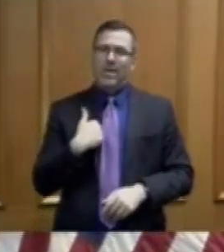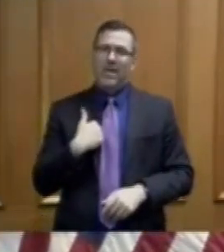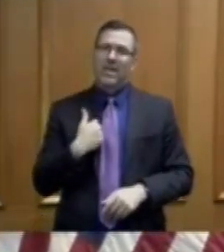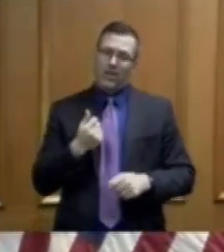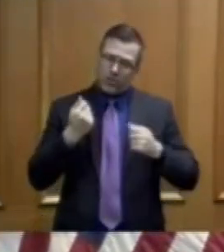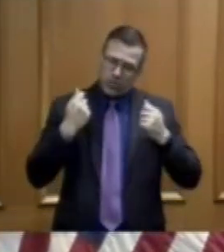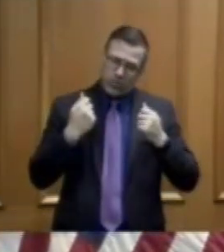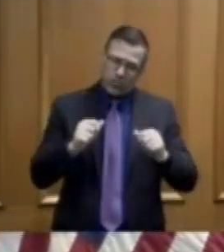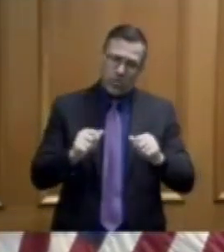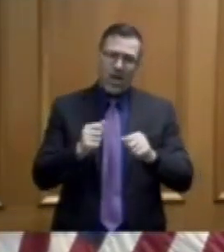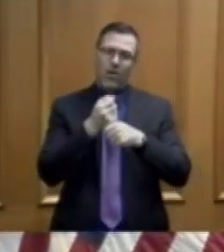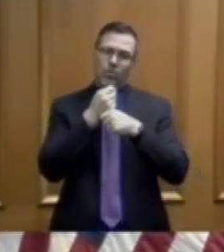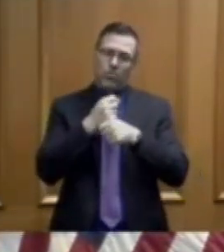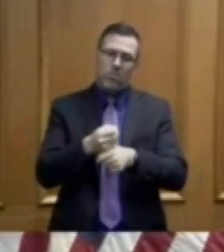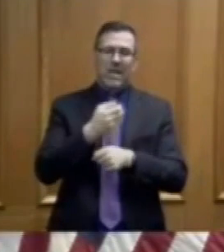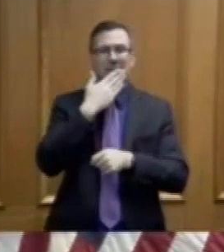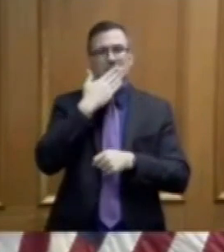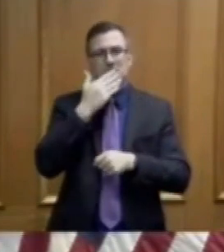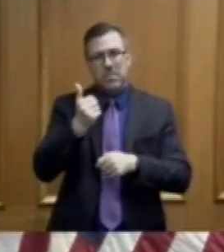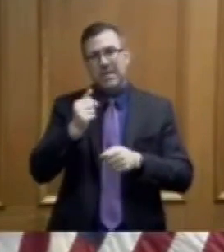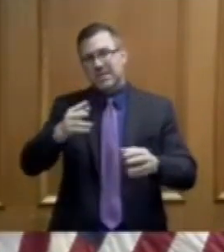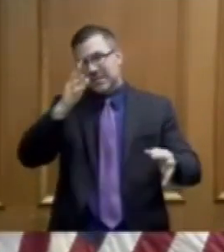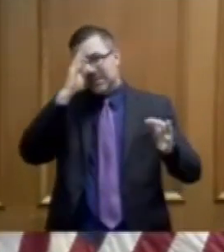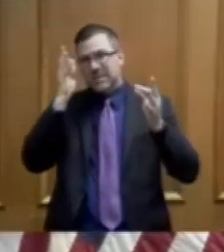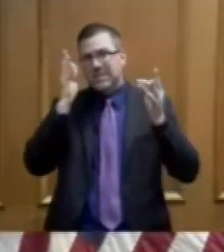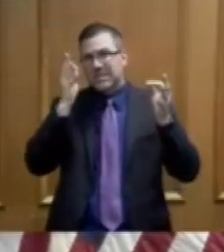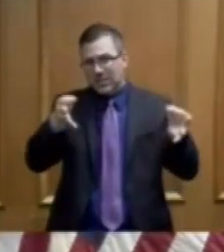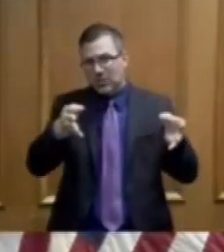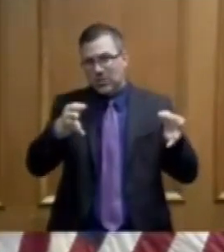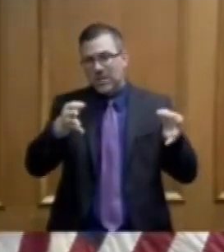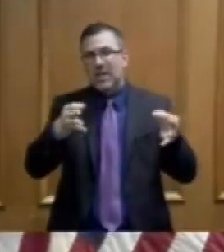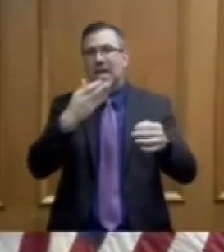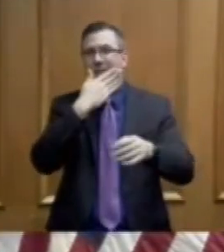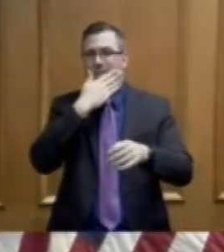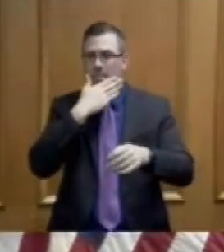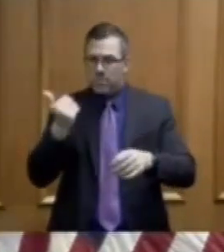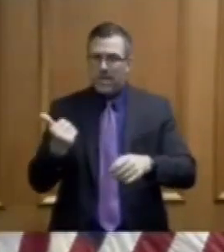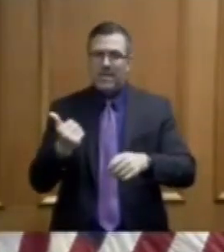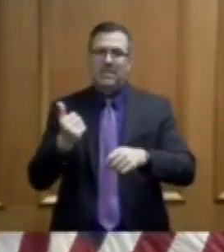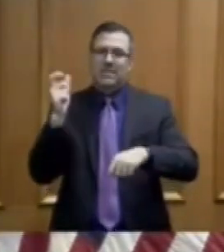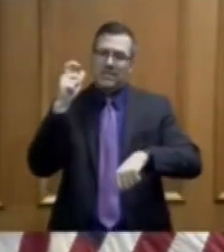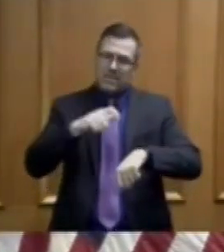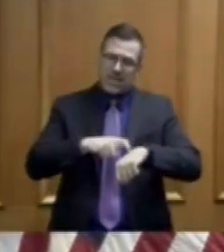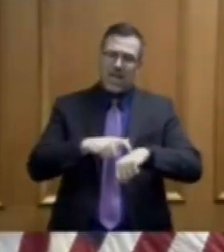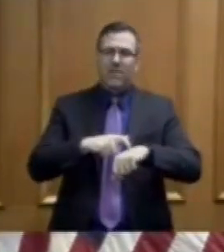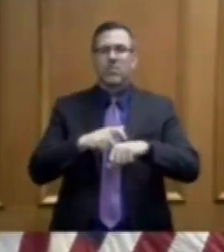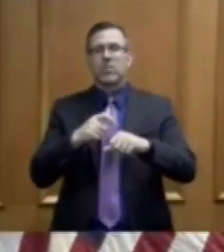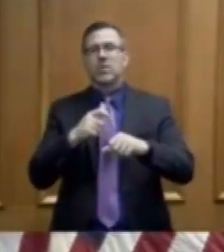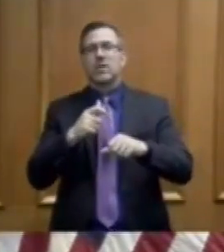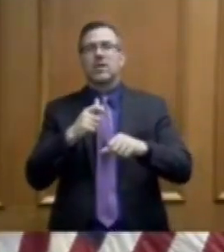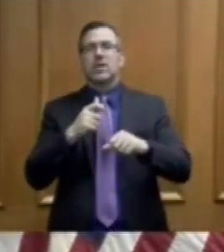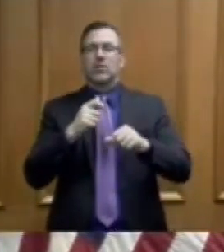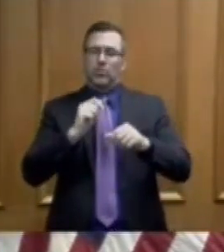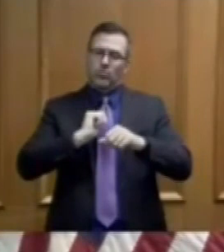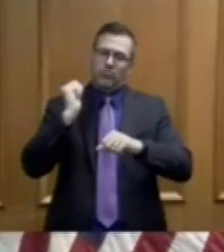the very best decision at the very best time to provide for the